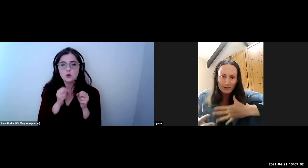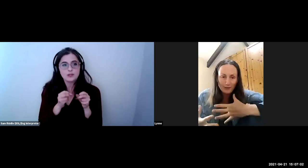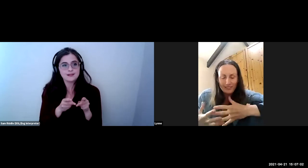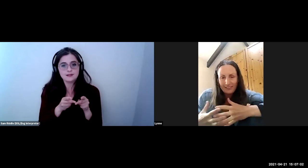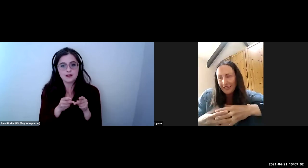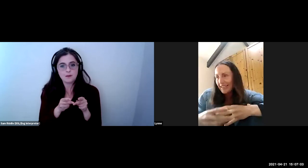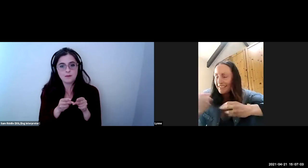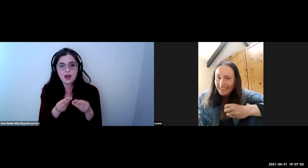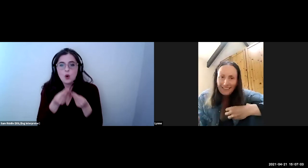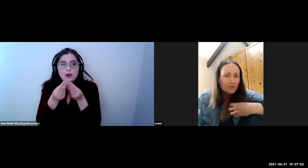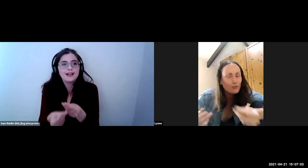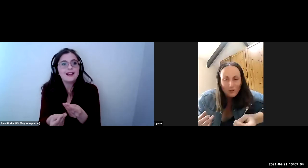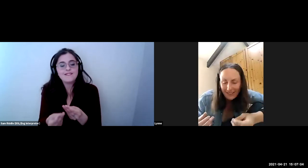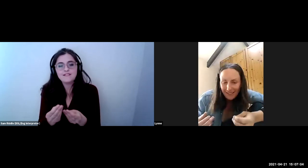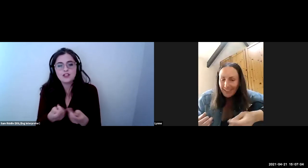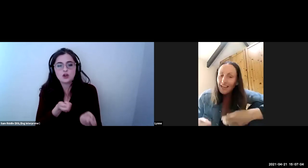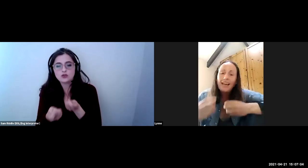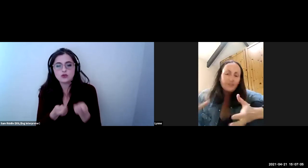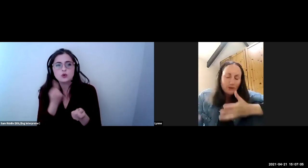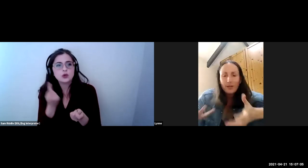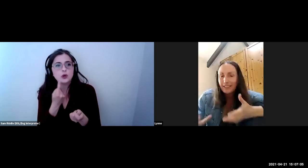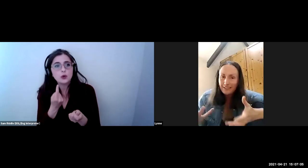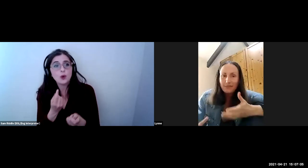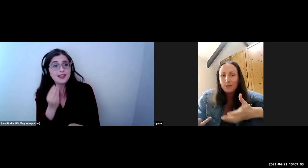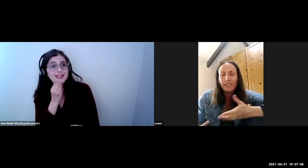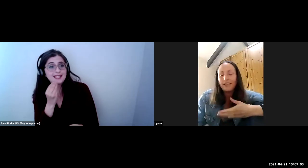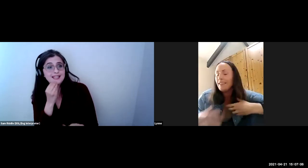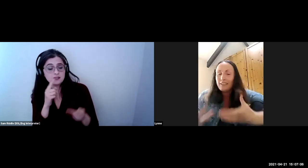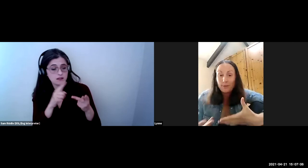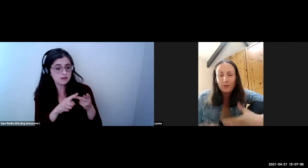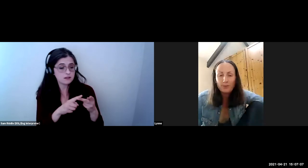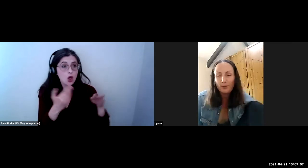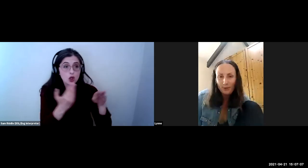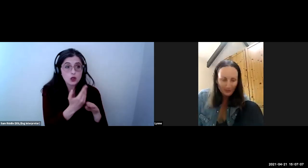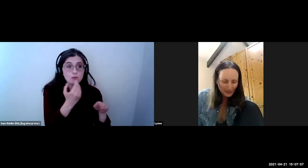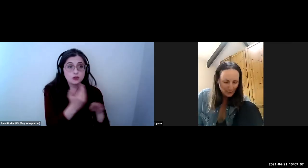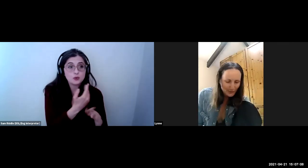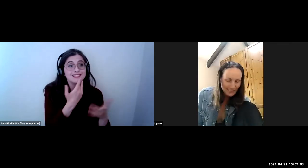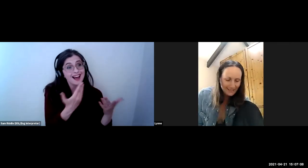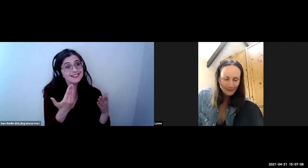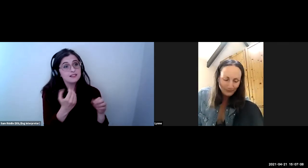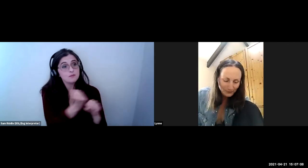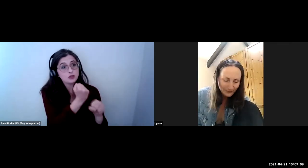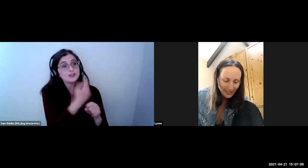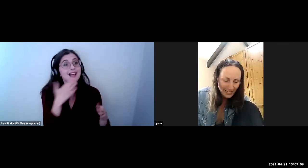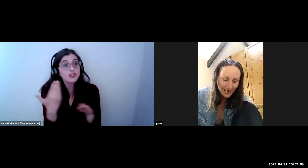that control into the eaters and the producers and the workers in between, the most important people in our food